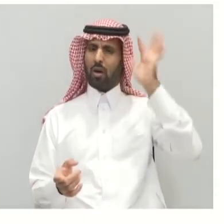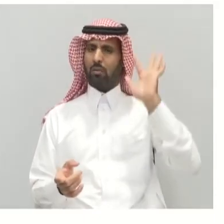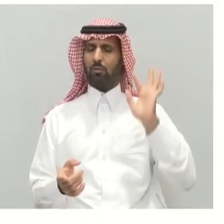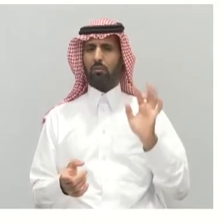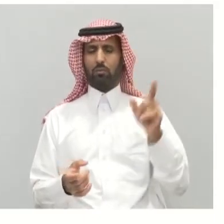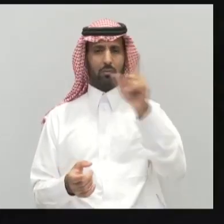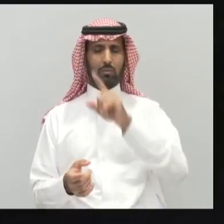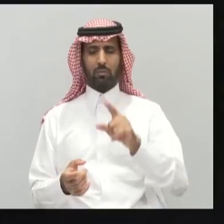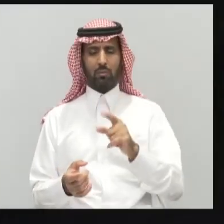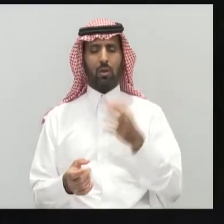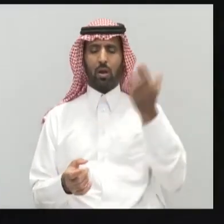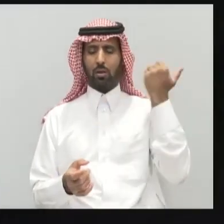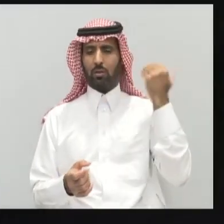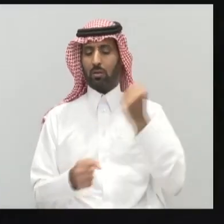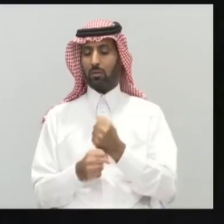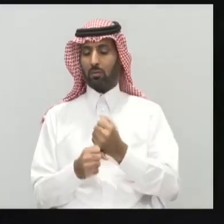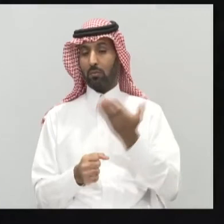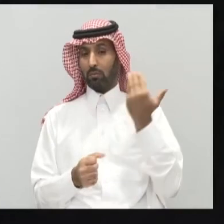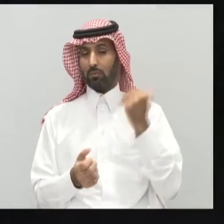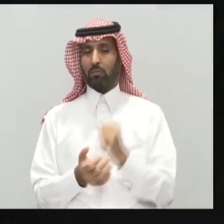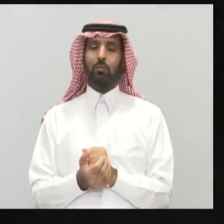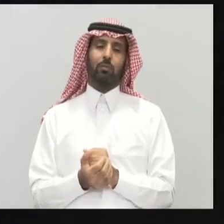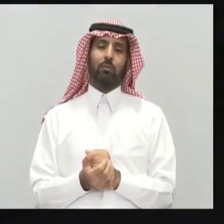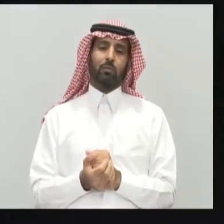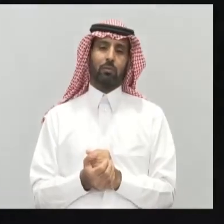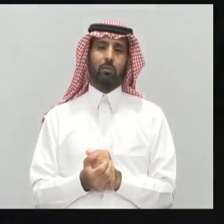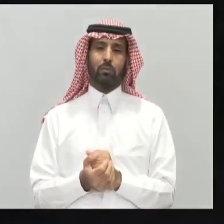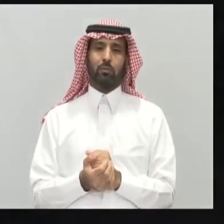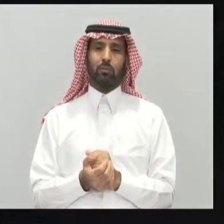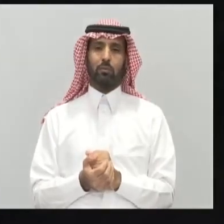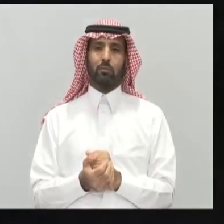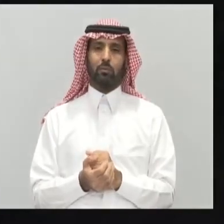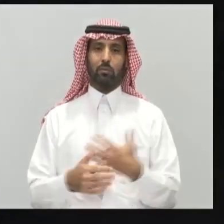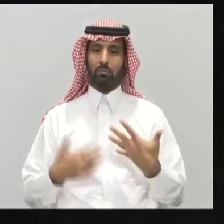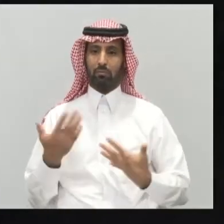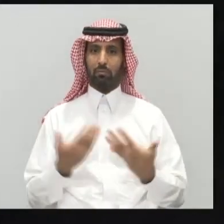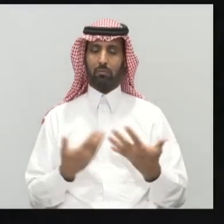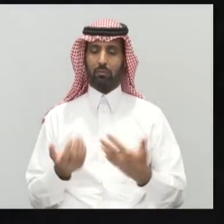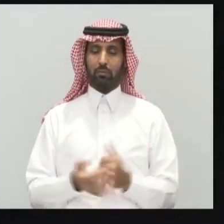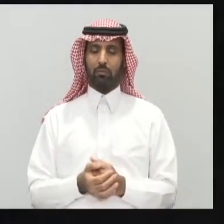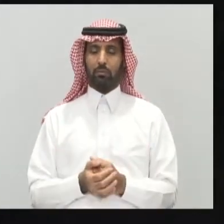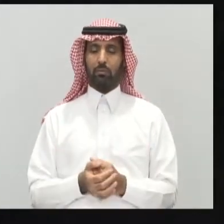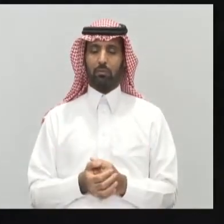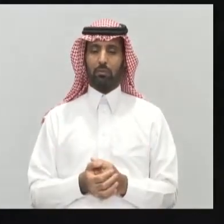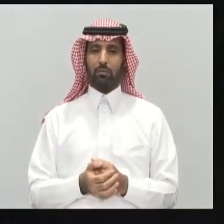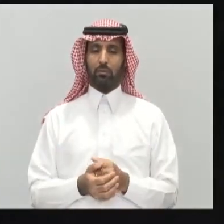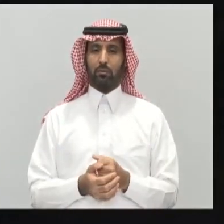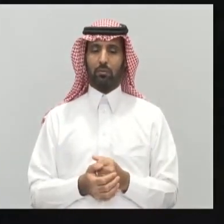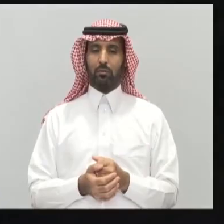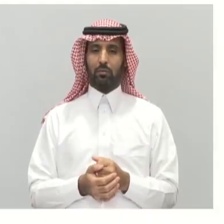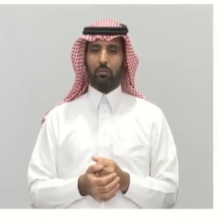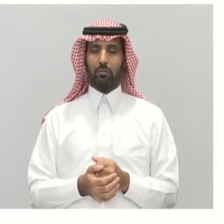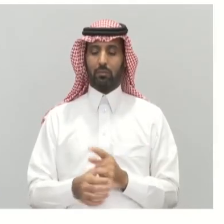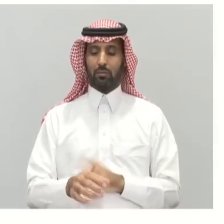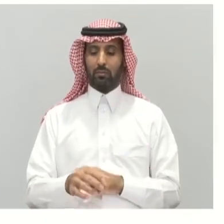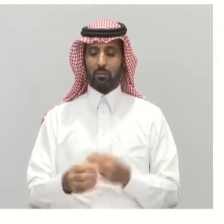only these. You can make up other questions to ask and practice the conversation using the